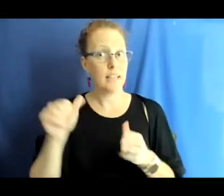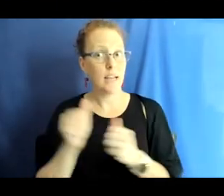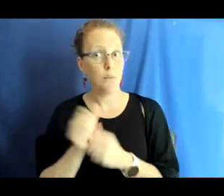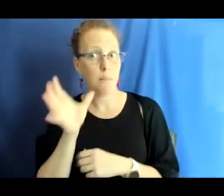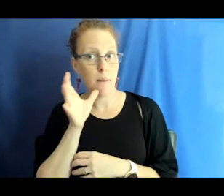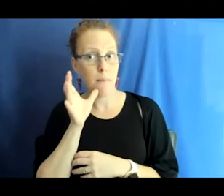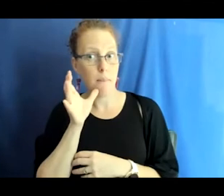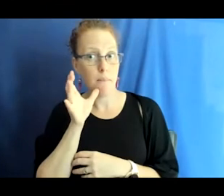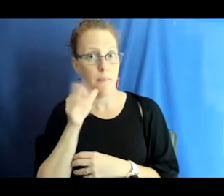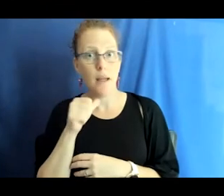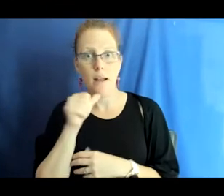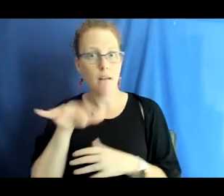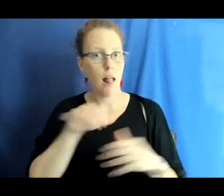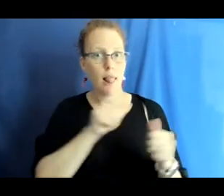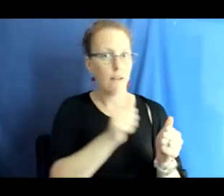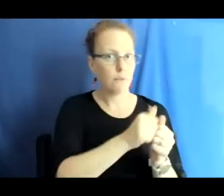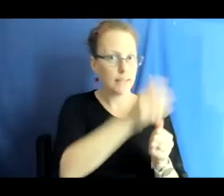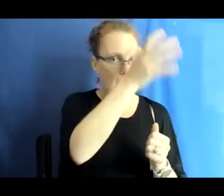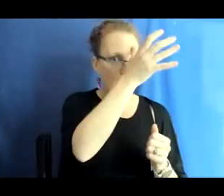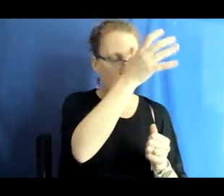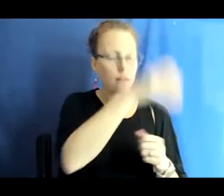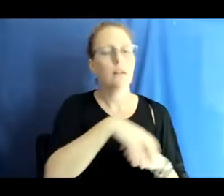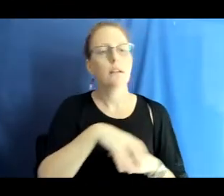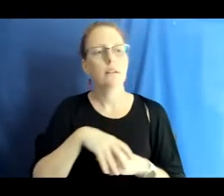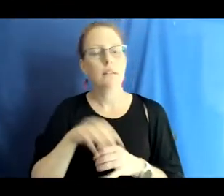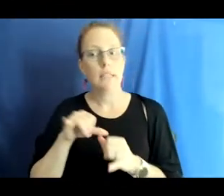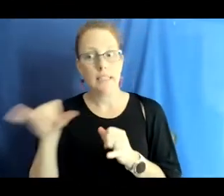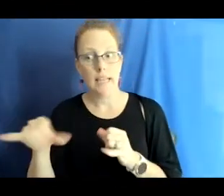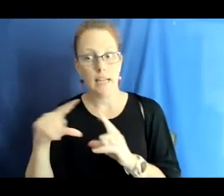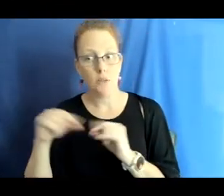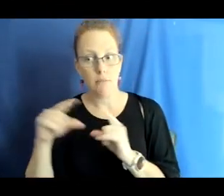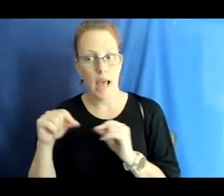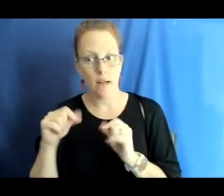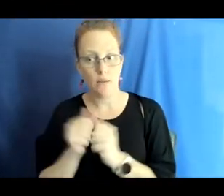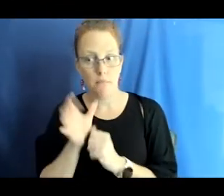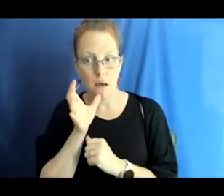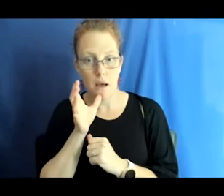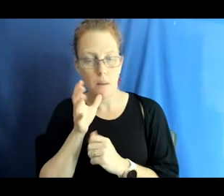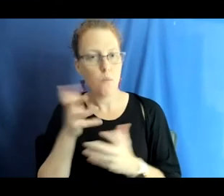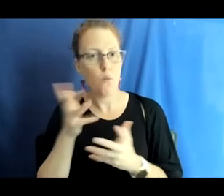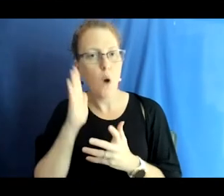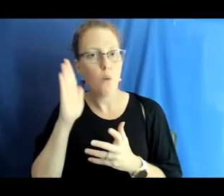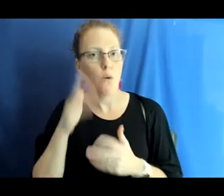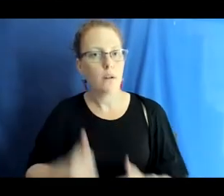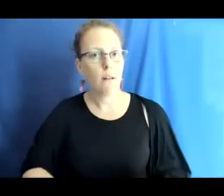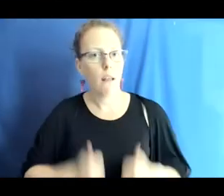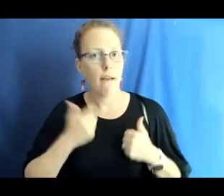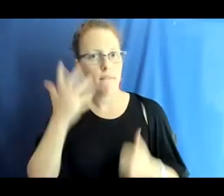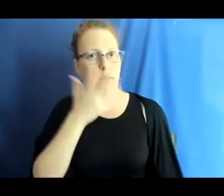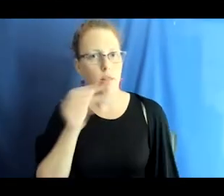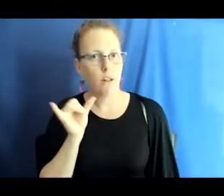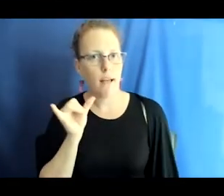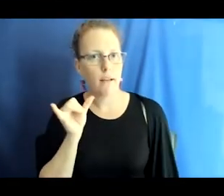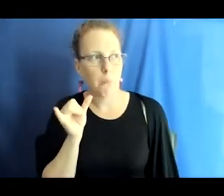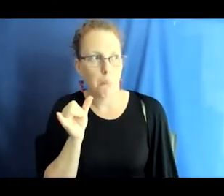and grown up in Japan and not Norway. So that's, you know, for me the journey was also partly that, just to, if I couldn't